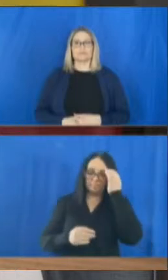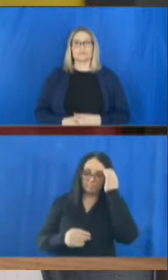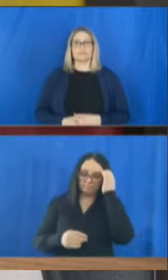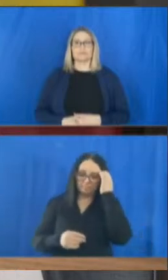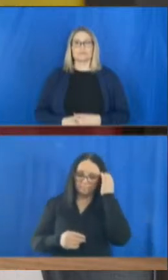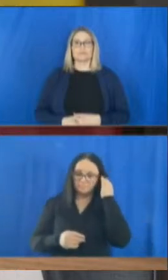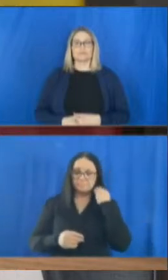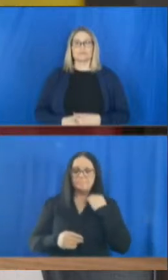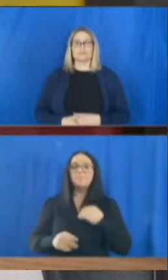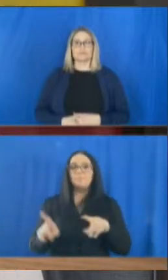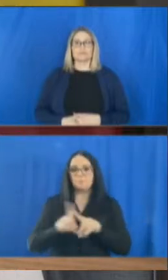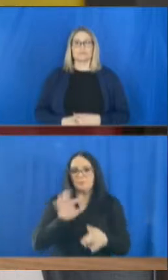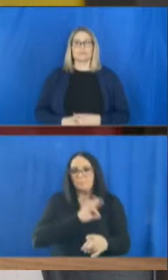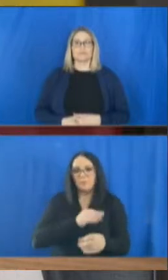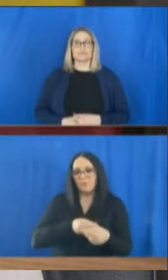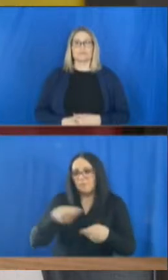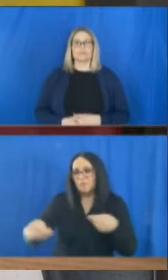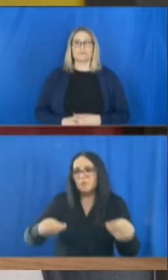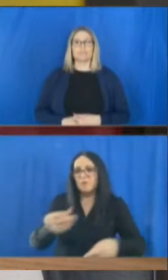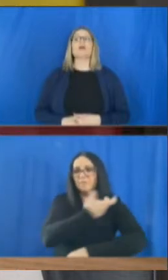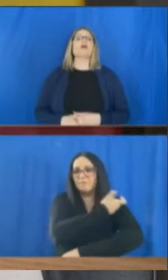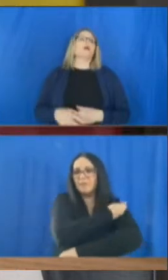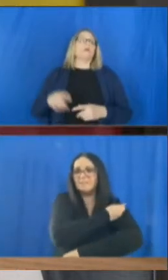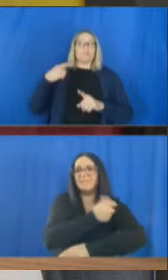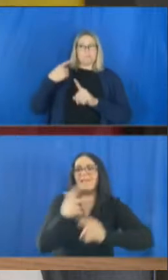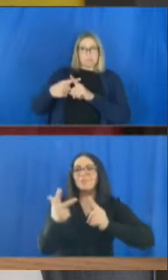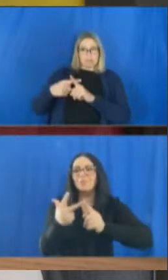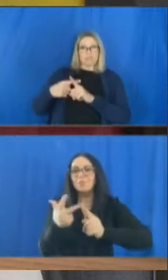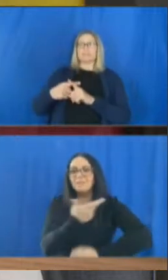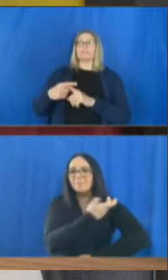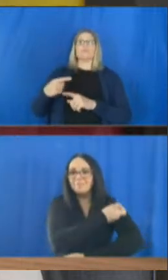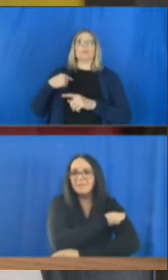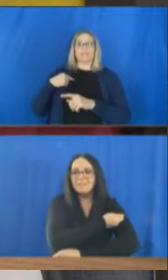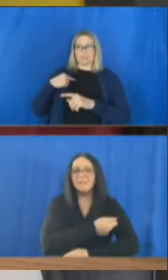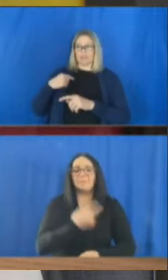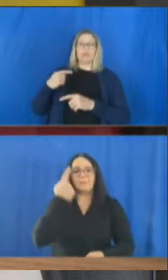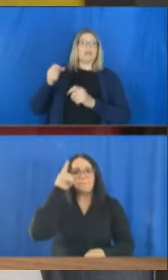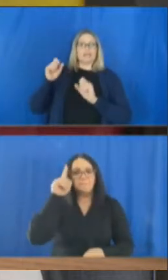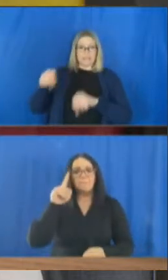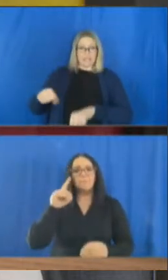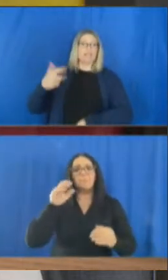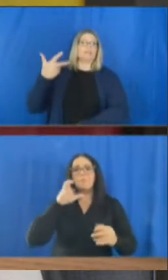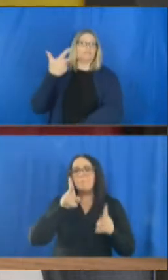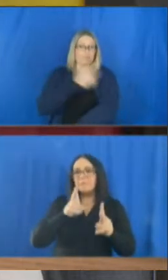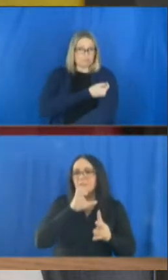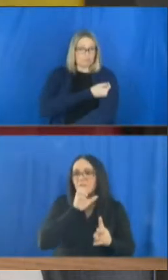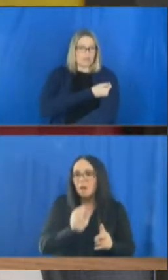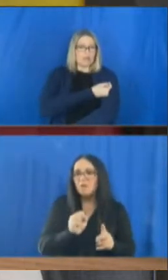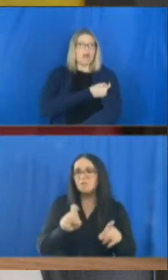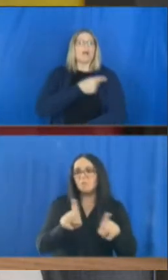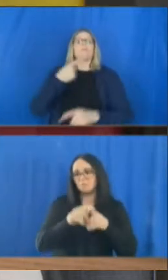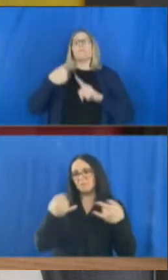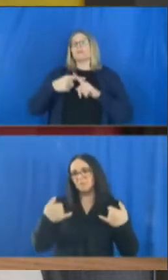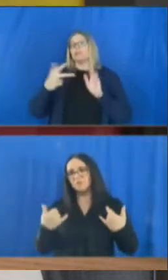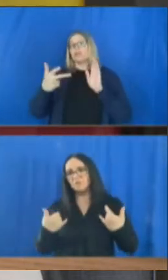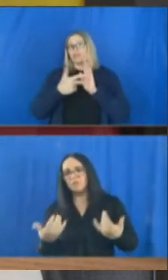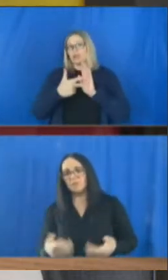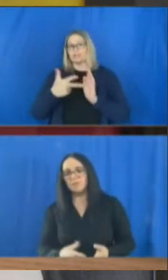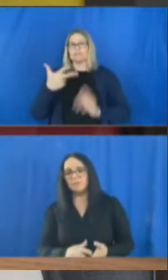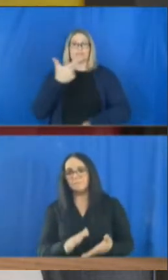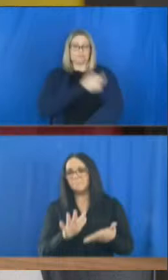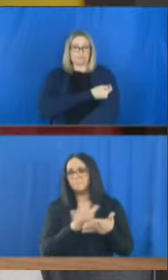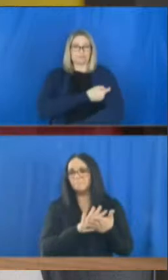travail qui a fait au système scolaire aussi pour faire certaine que la planification était là pour